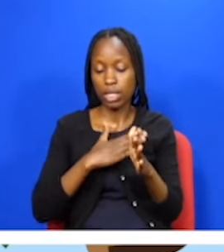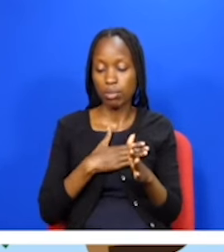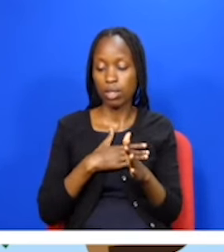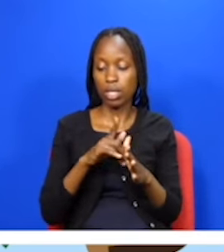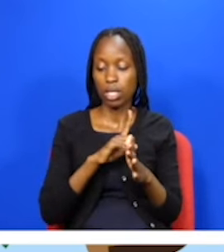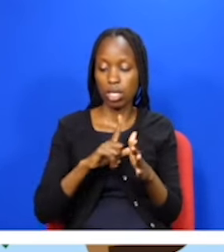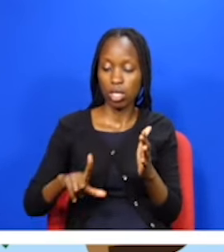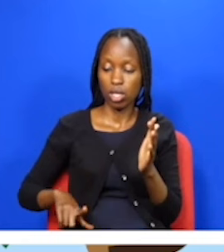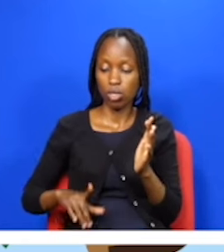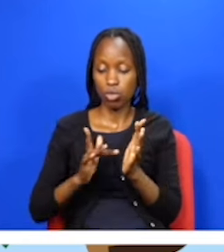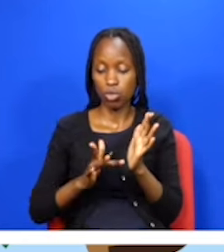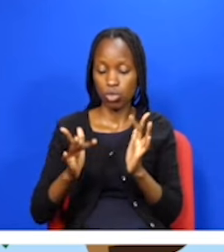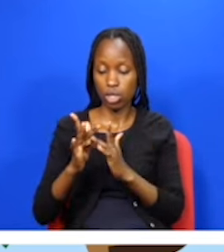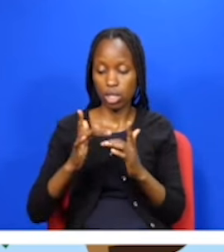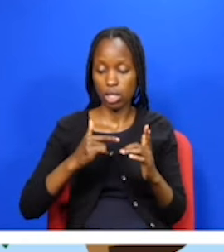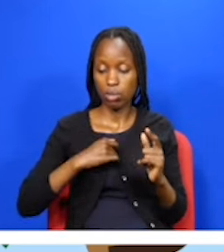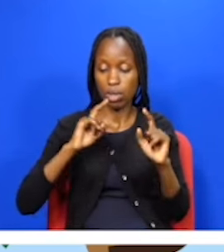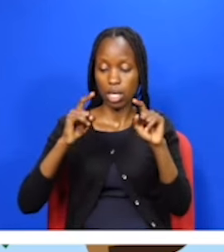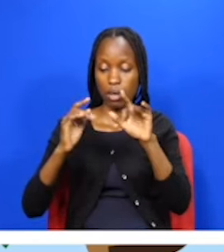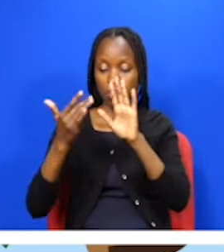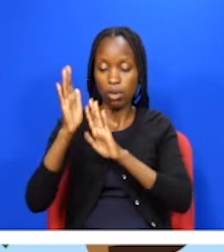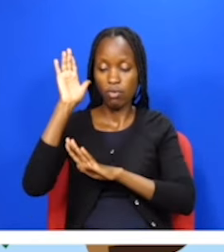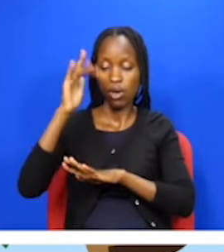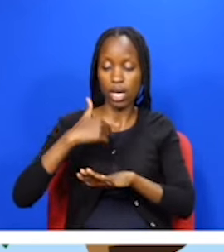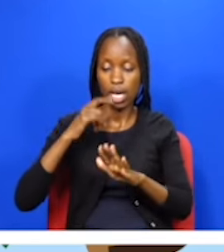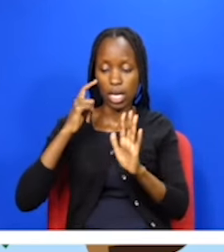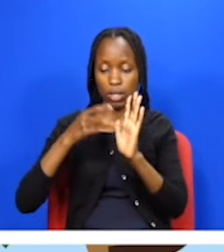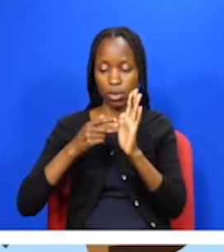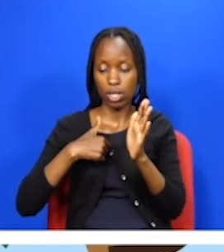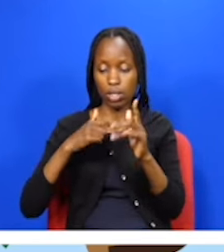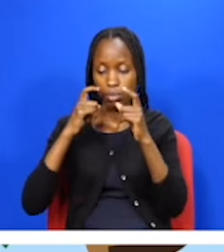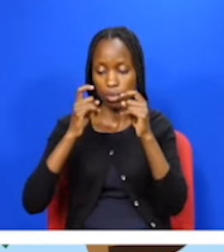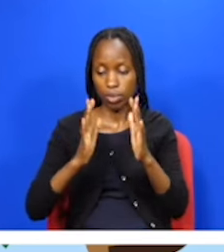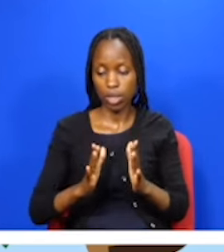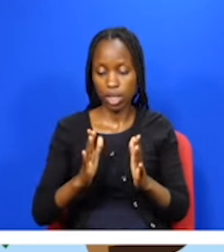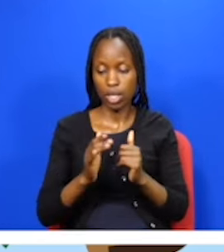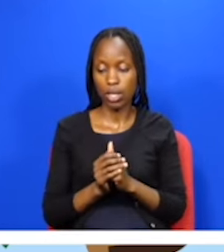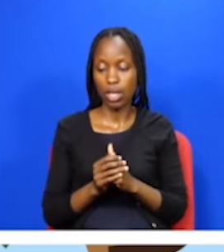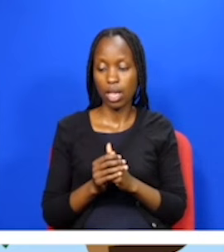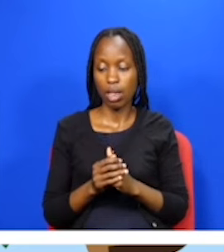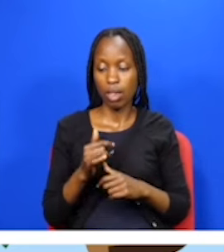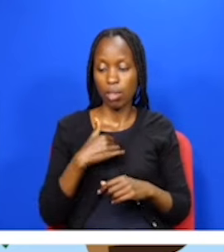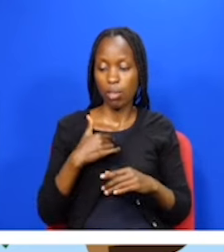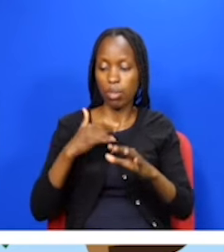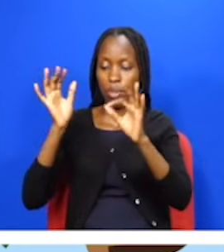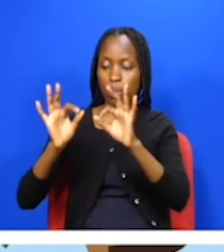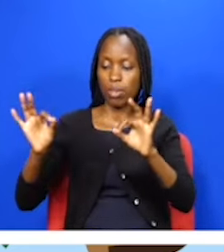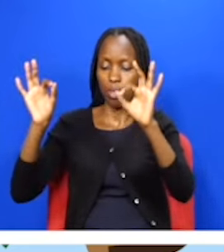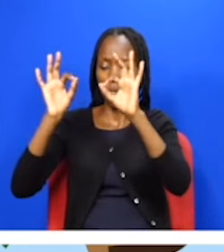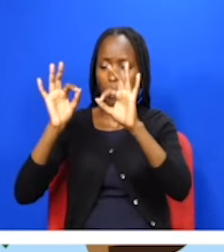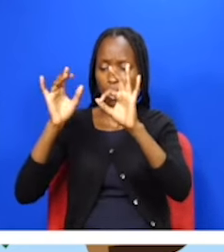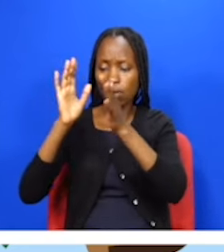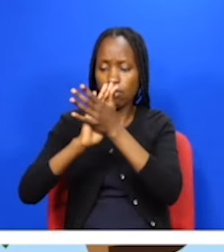you. I acknowledge that I am a sinner who deserves your forgiveness this